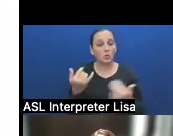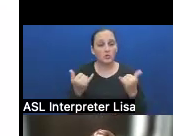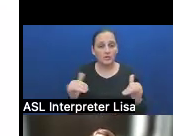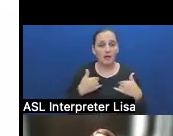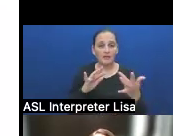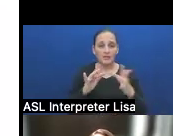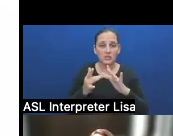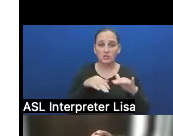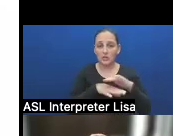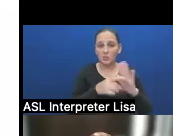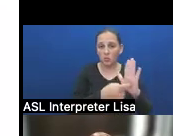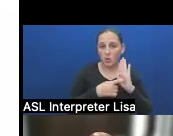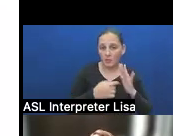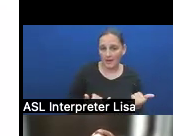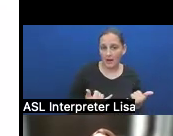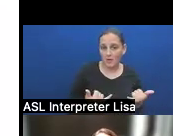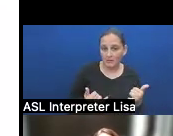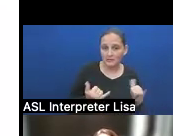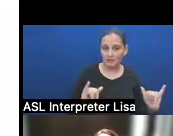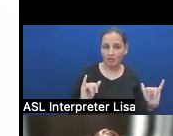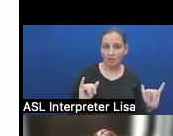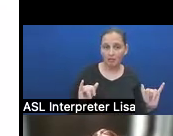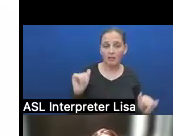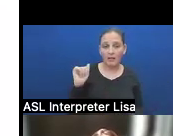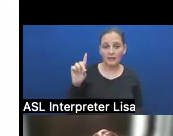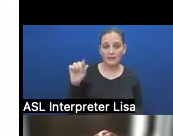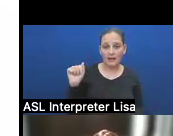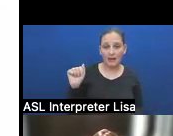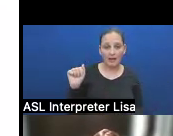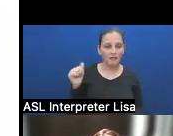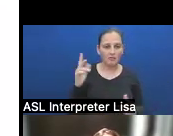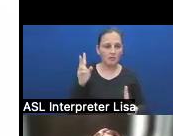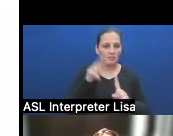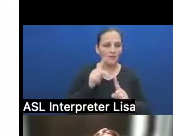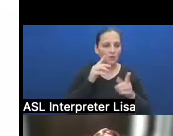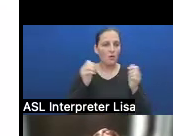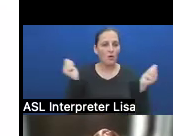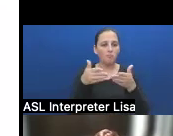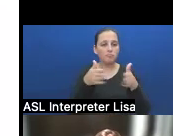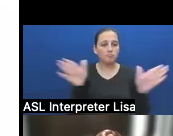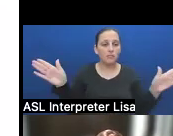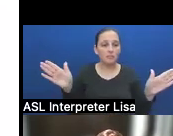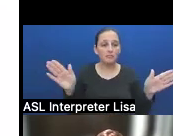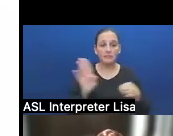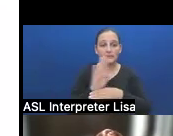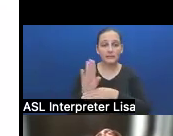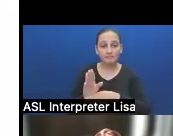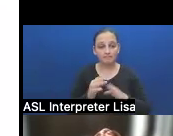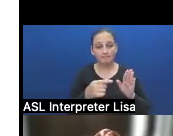accessibility requirements today. The ADA, which applies to all public entities, says you can't